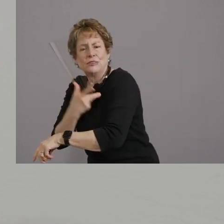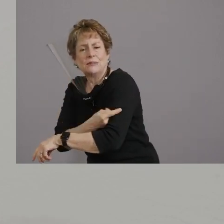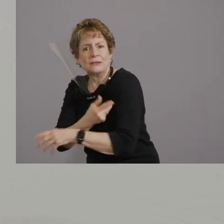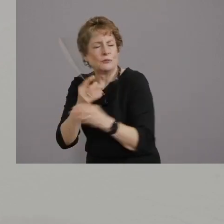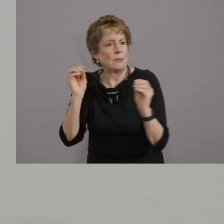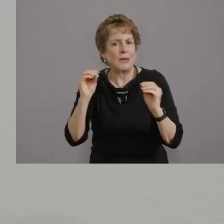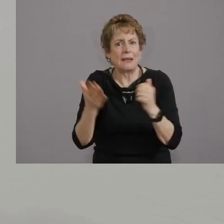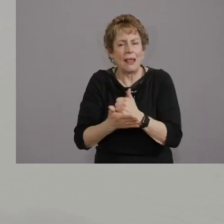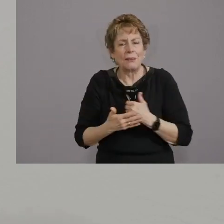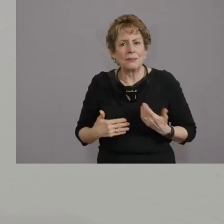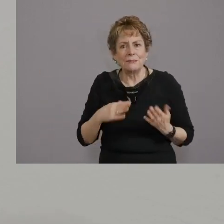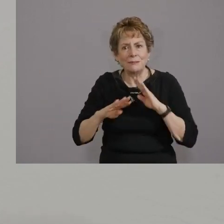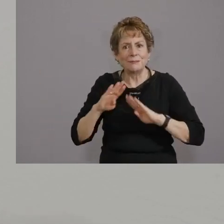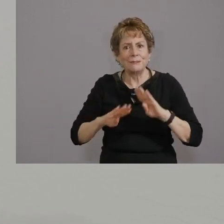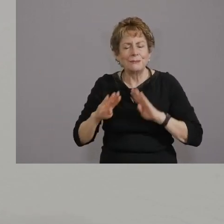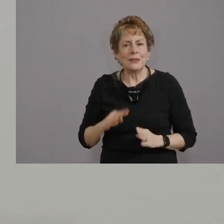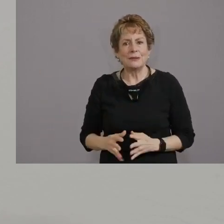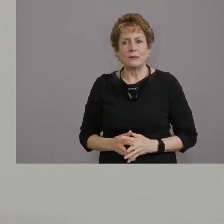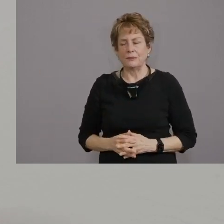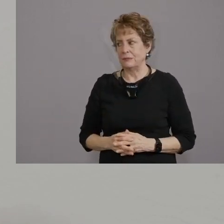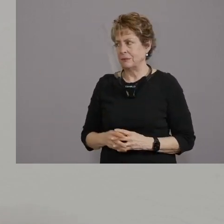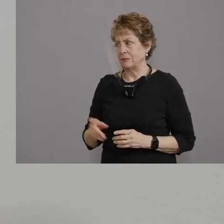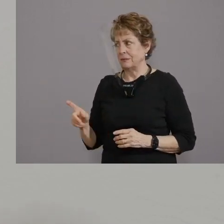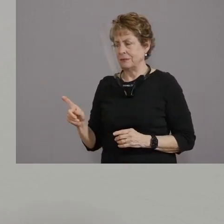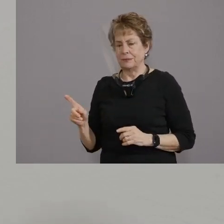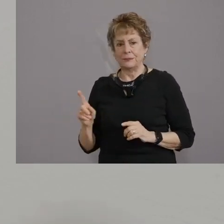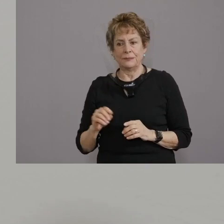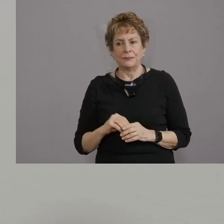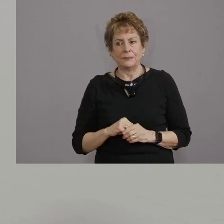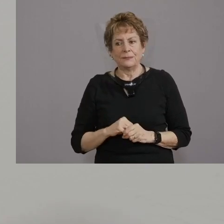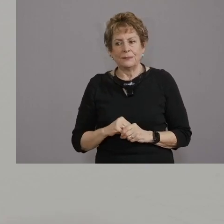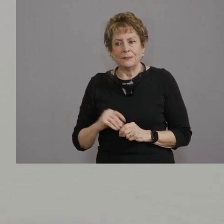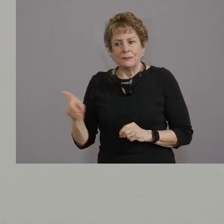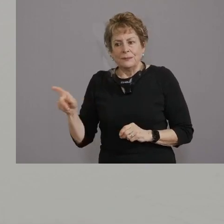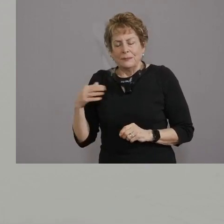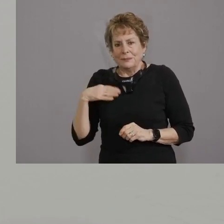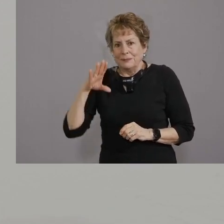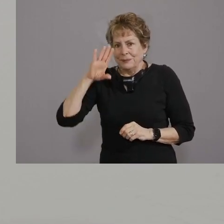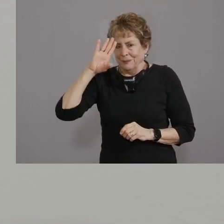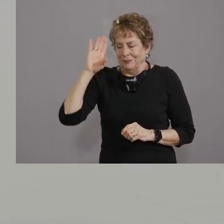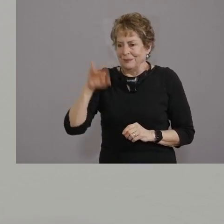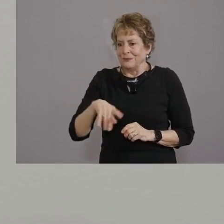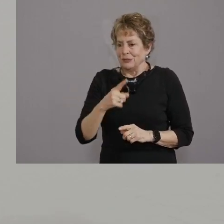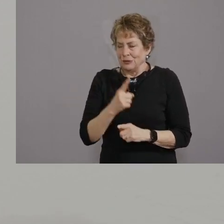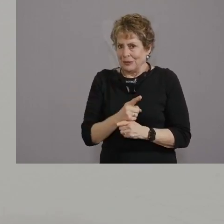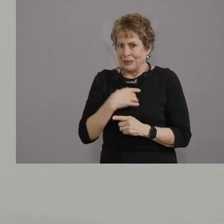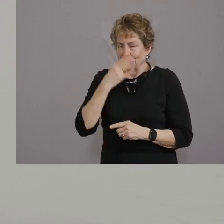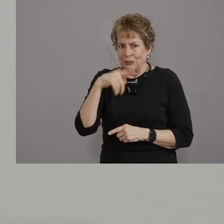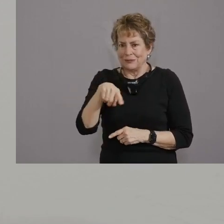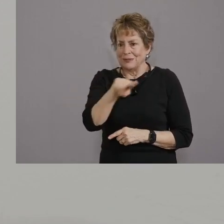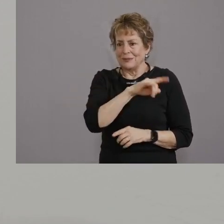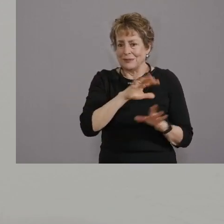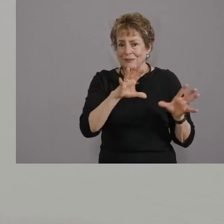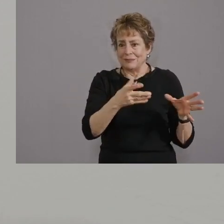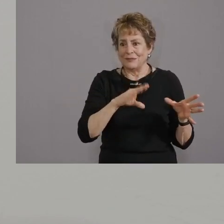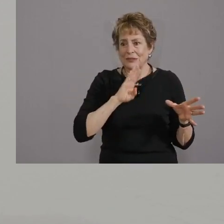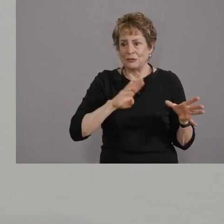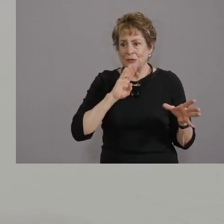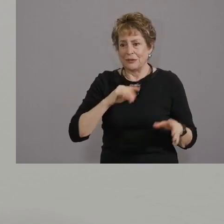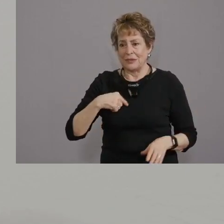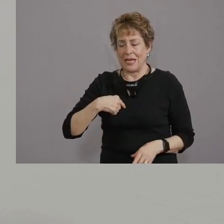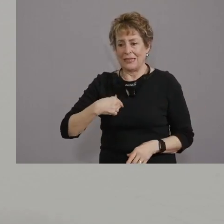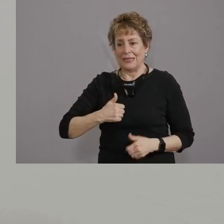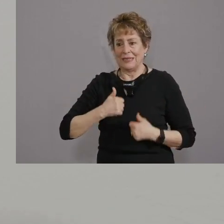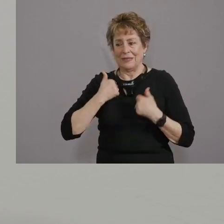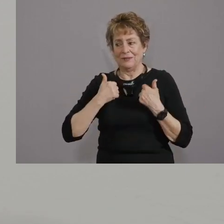to increase. We know that State Farm Stadium, I've been out there every day. For me, I live in the East Valley, so it's